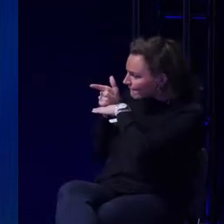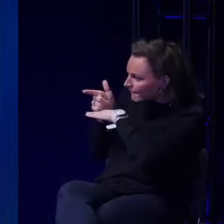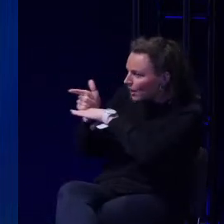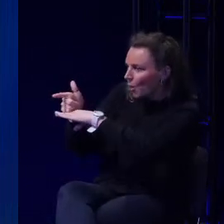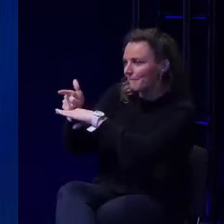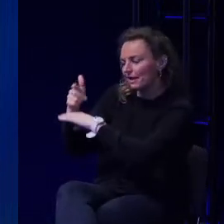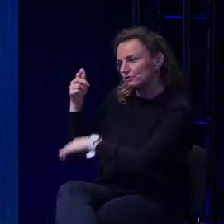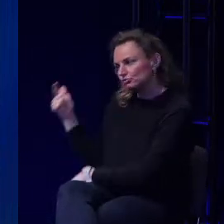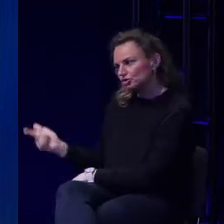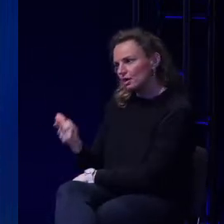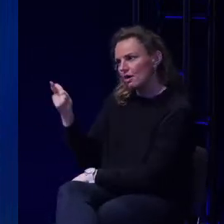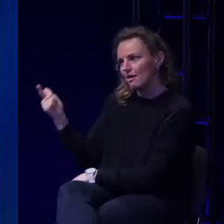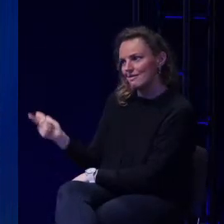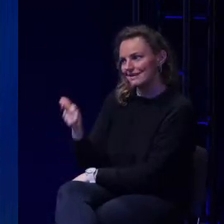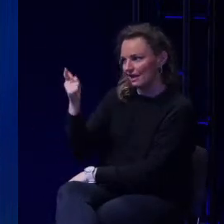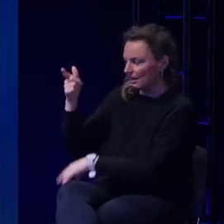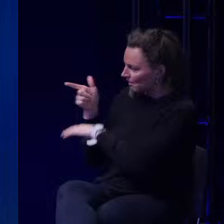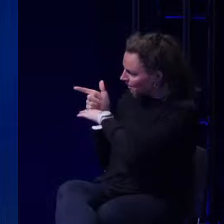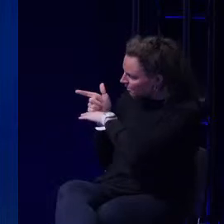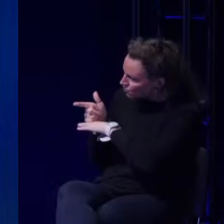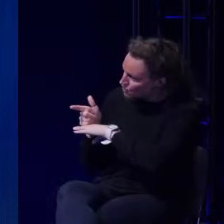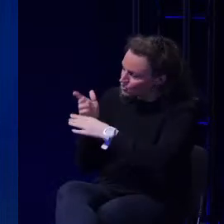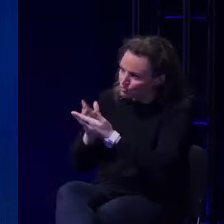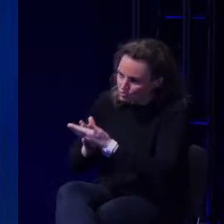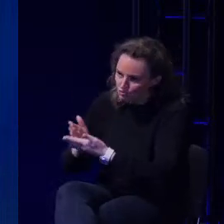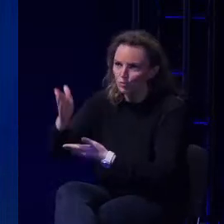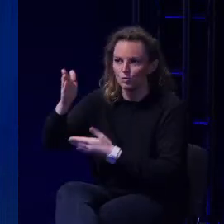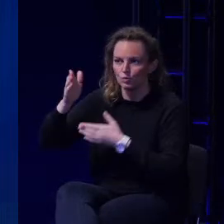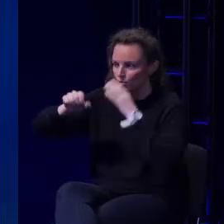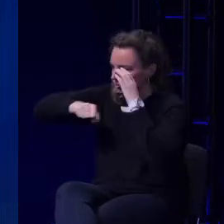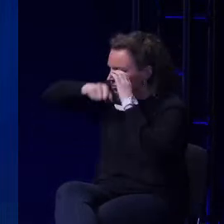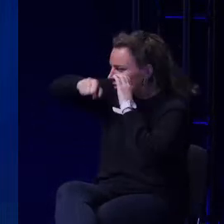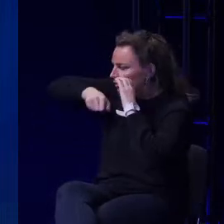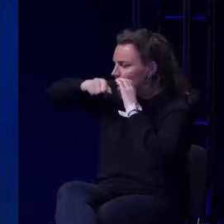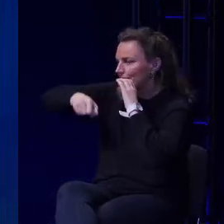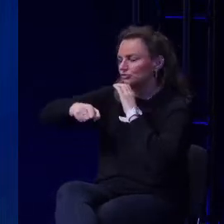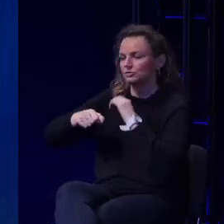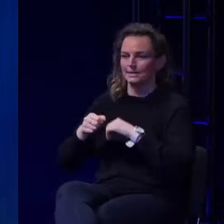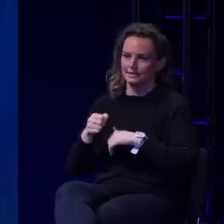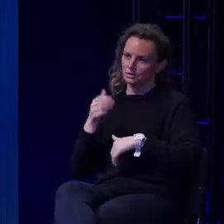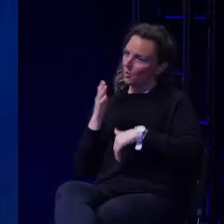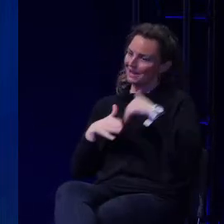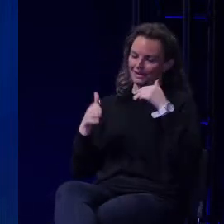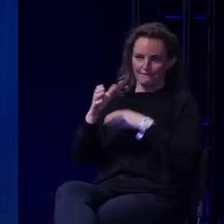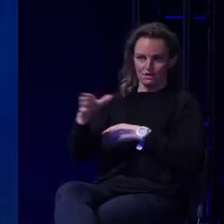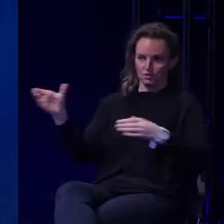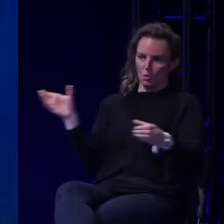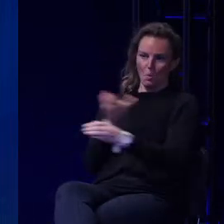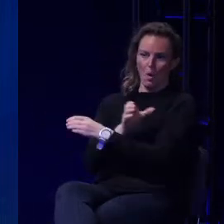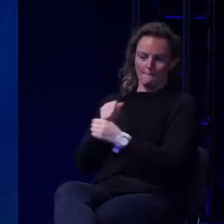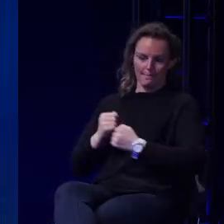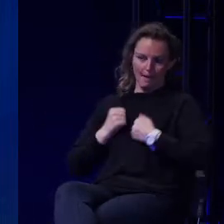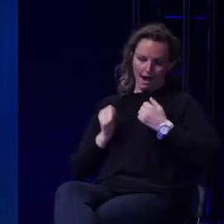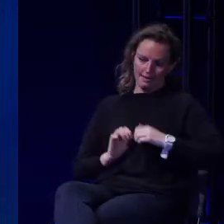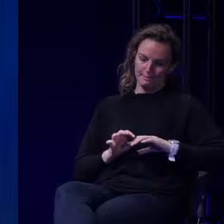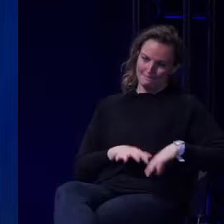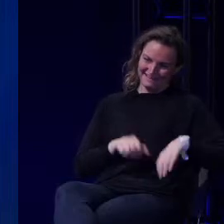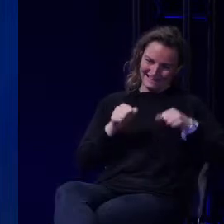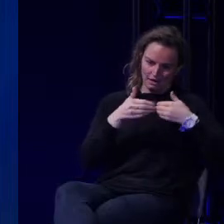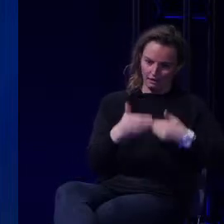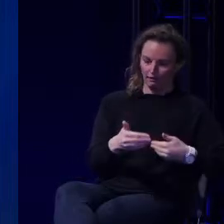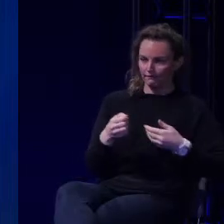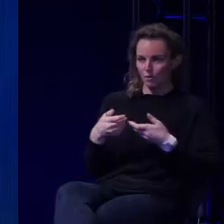as you went through the documentary. So, yeah, I wouldn't swap my beginning for anything, even though I was, you know, later on I